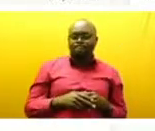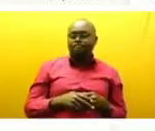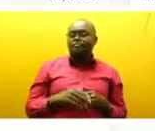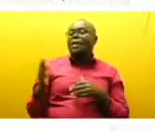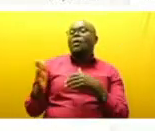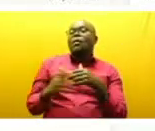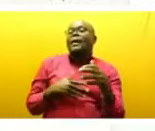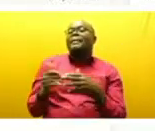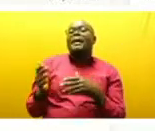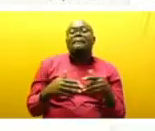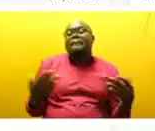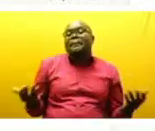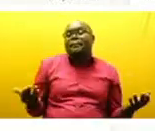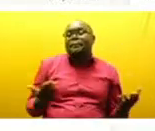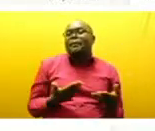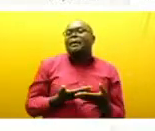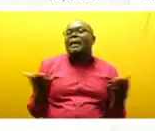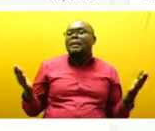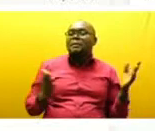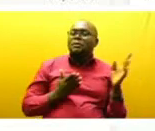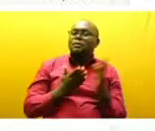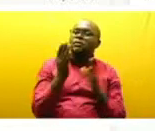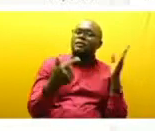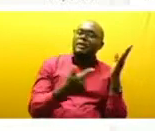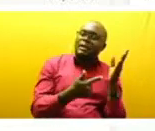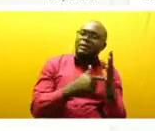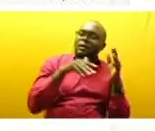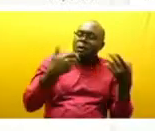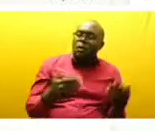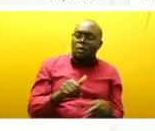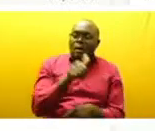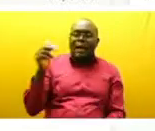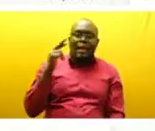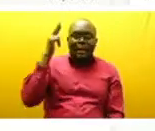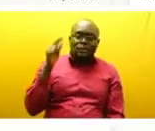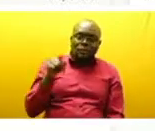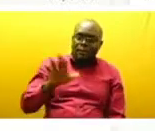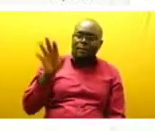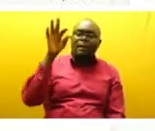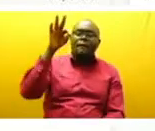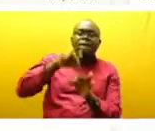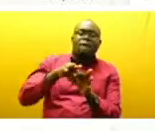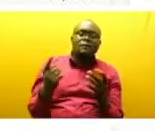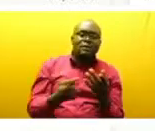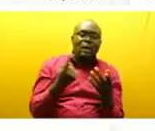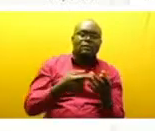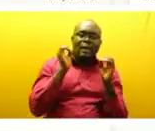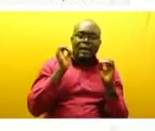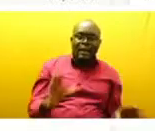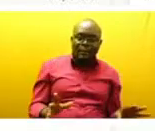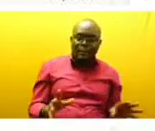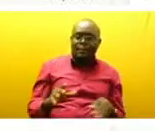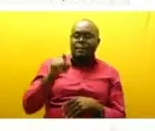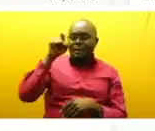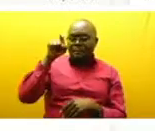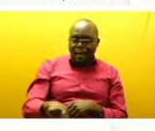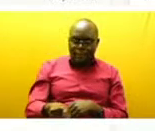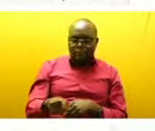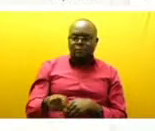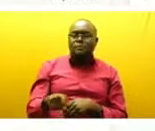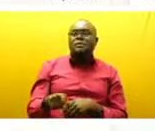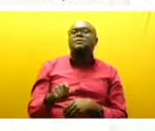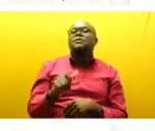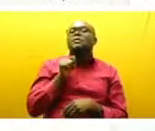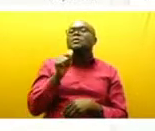whether either due to technicality or other reason their vote is not counted, they must be not